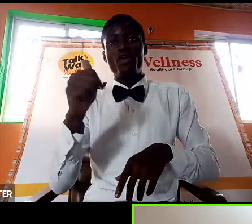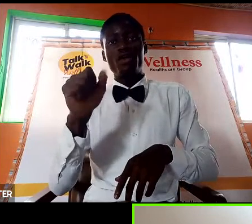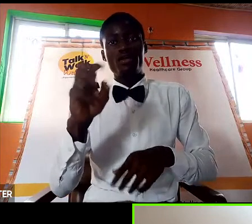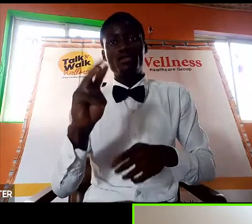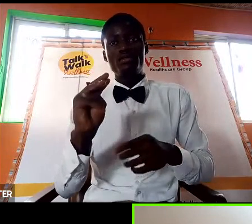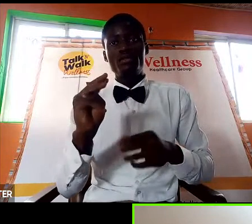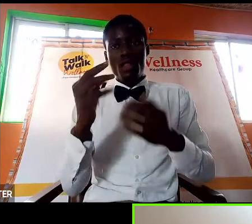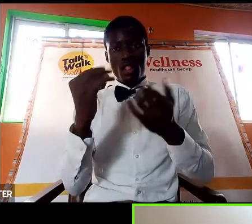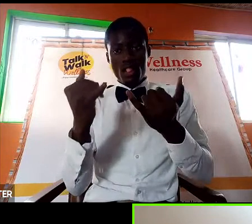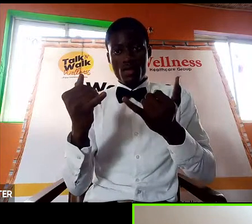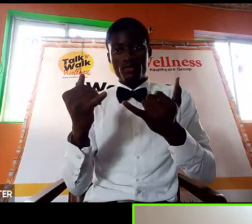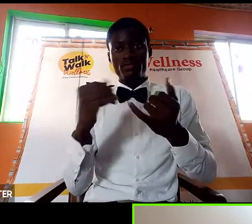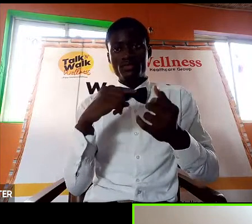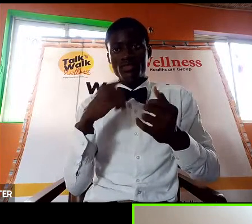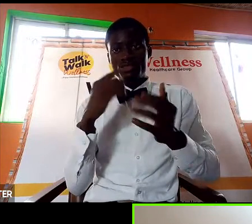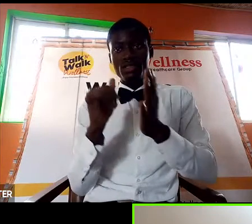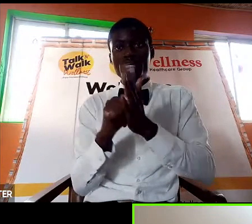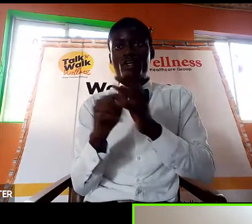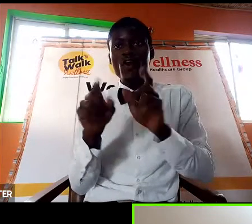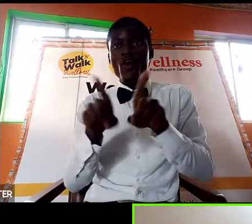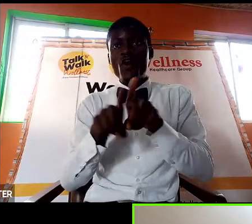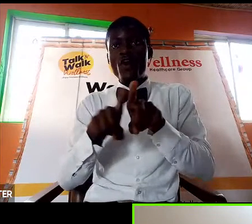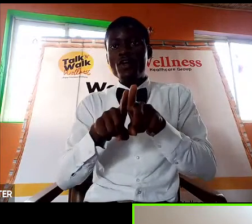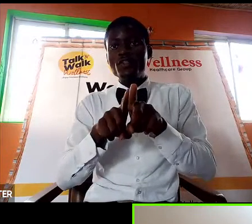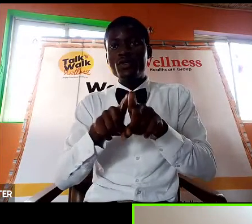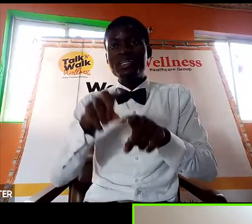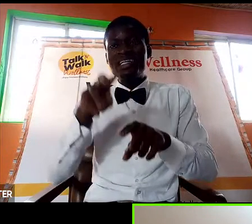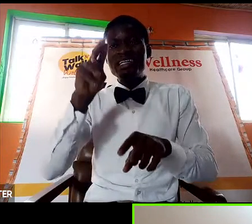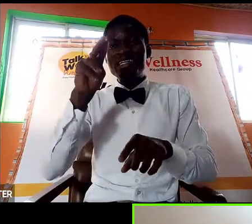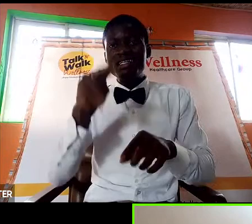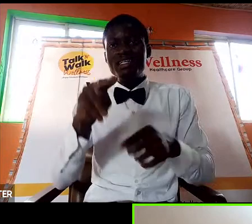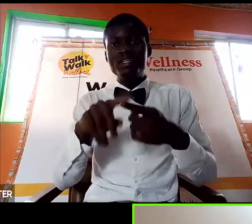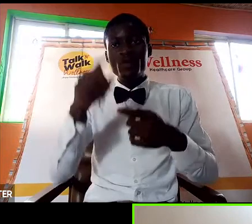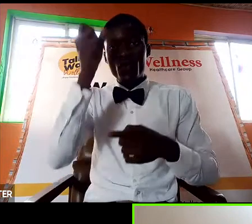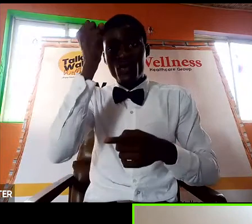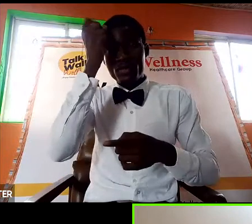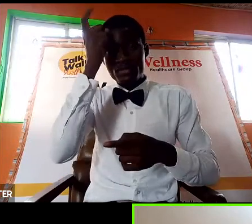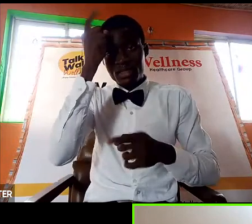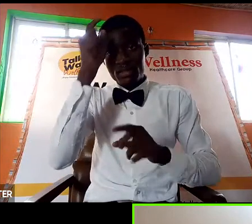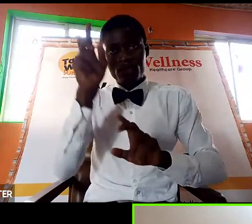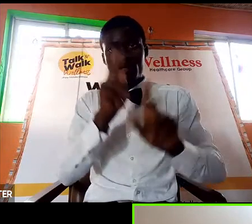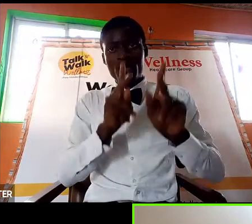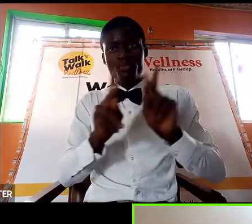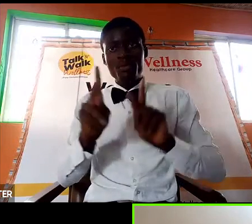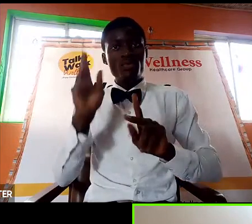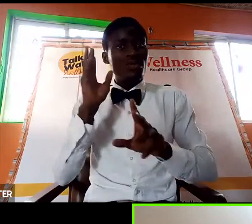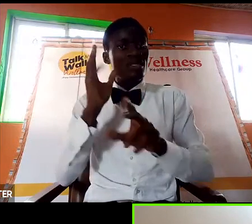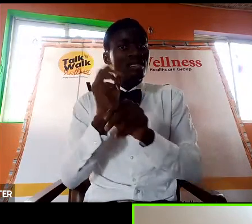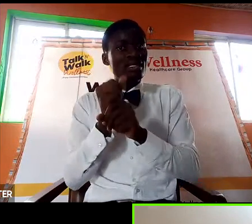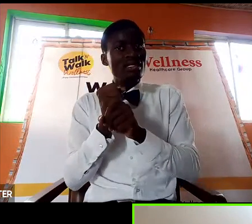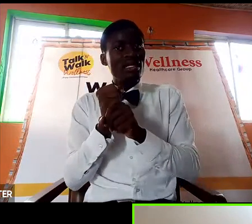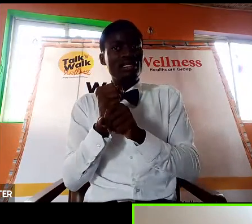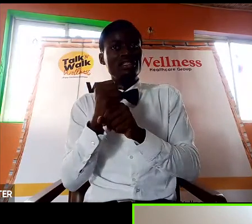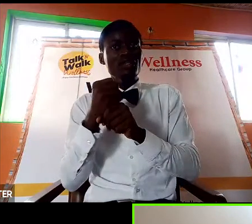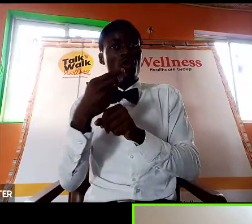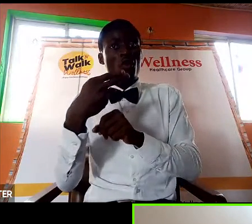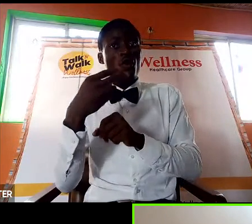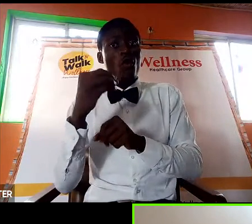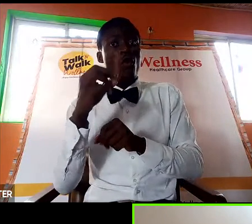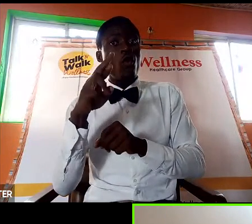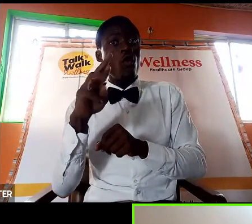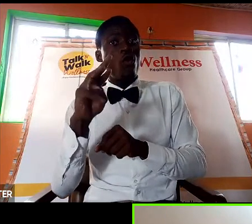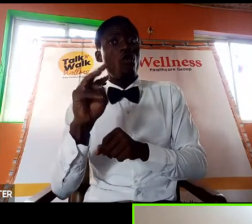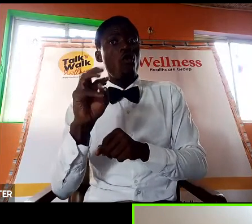also need to understand that people are going to get old. The bones are not going to be as strong as it used to be. Flexibility